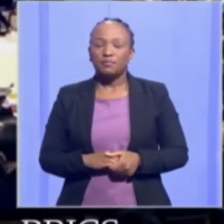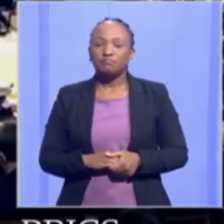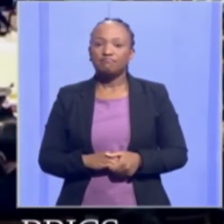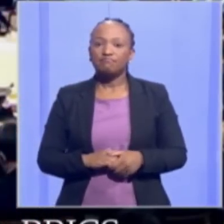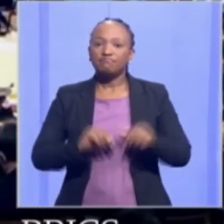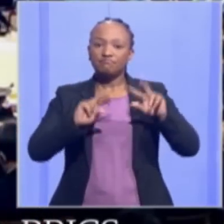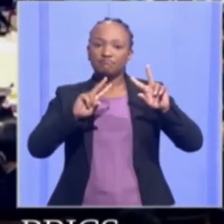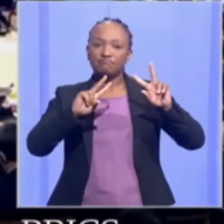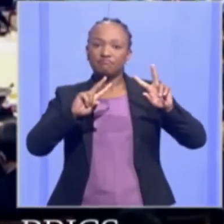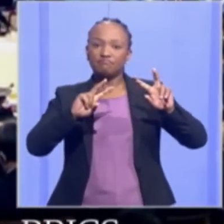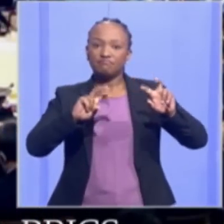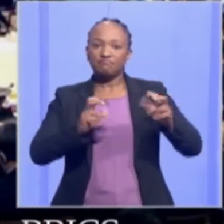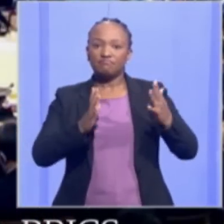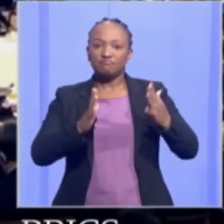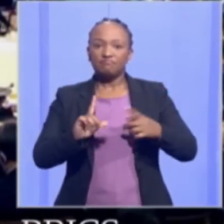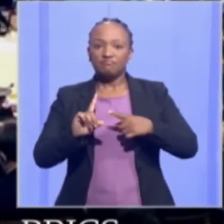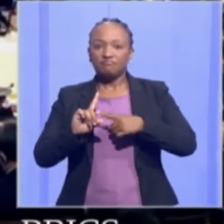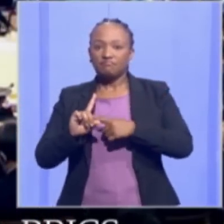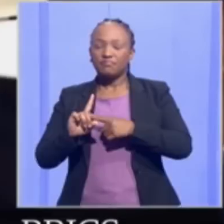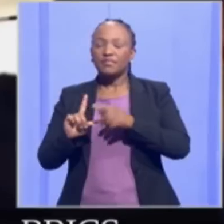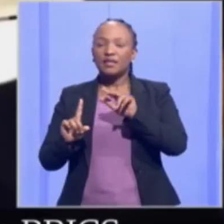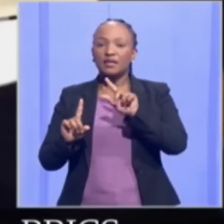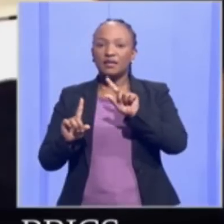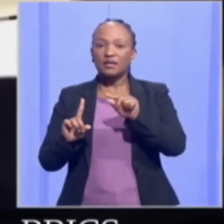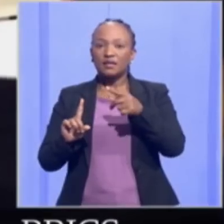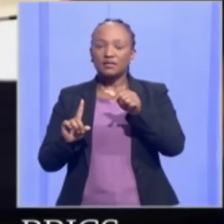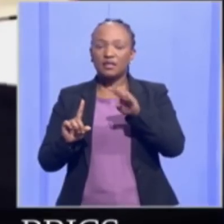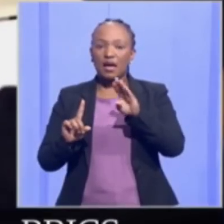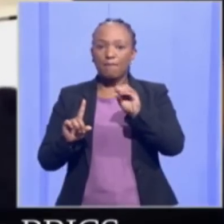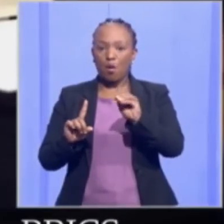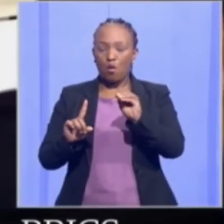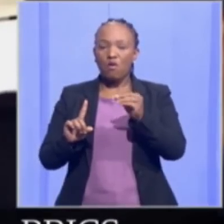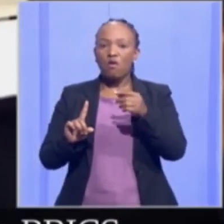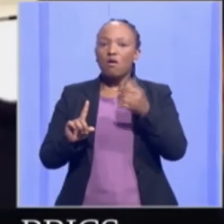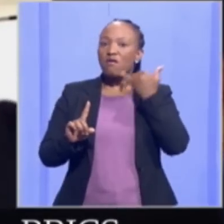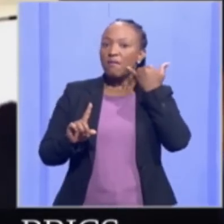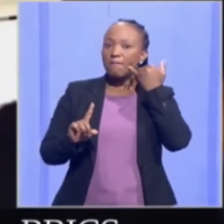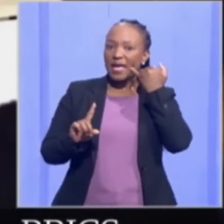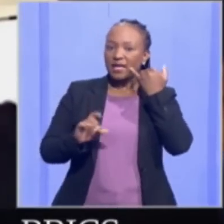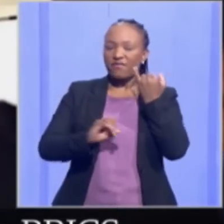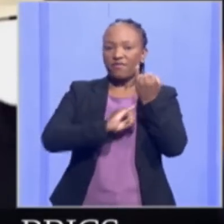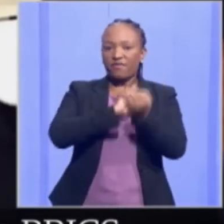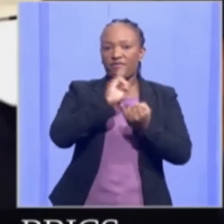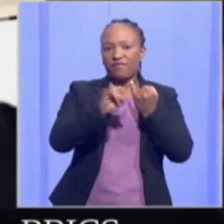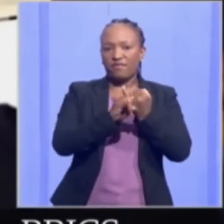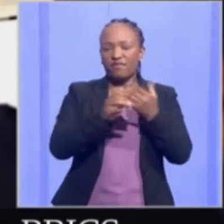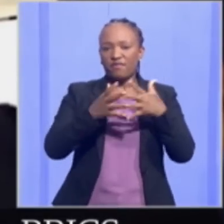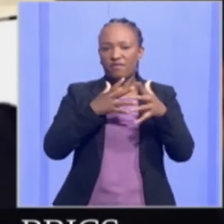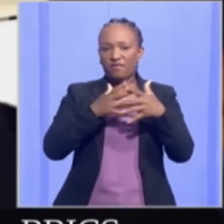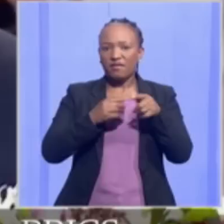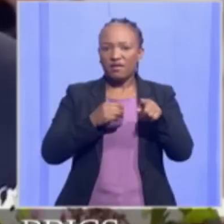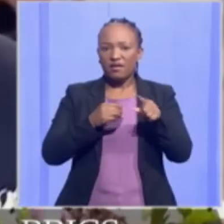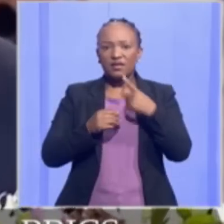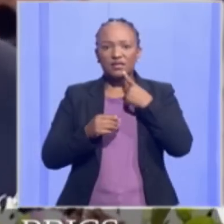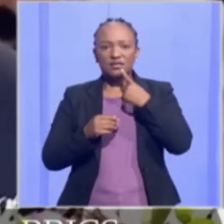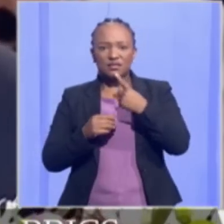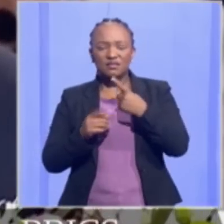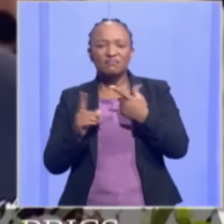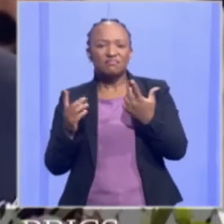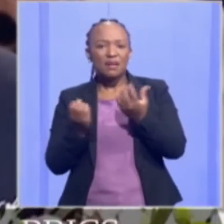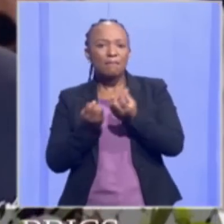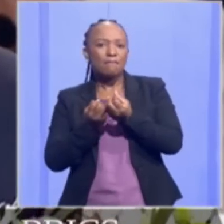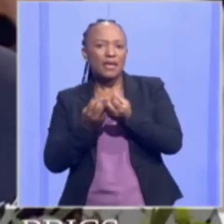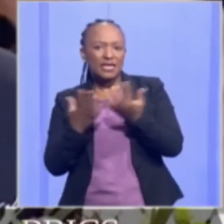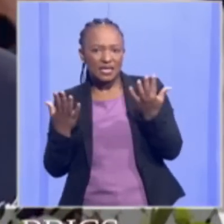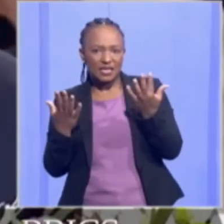Matlisisi Thabo Mbeki, African School of Public and International Affairs, ore sena ke sesupo sa hore dinaha tse